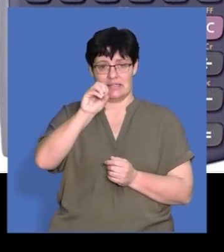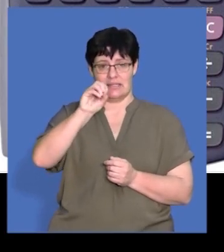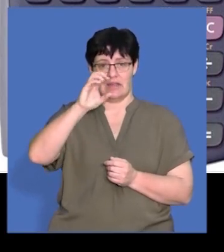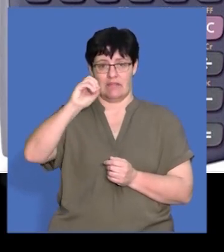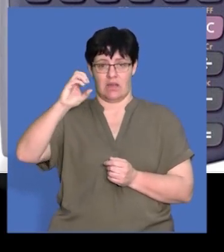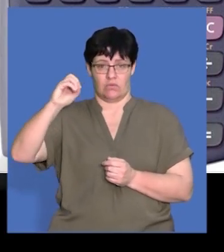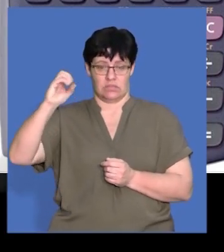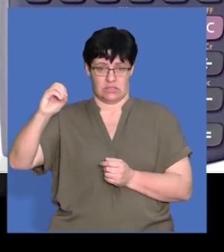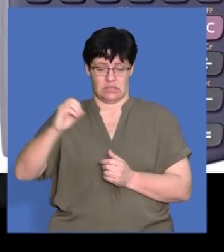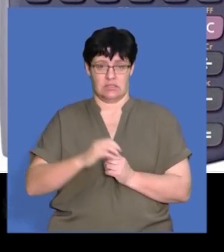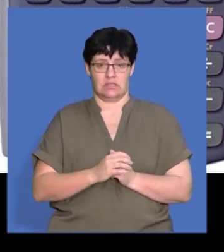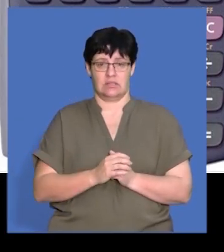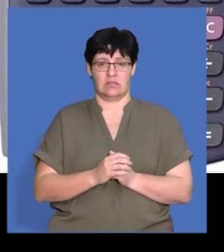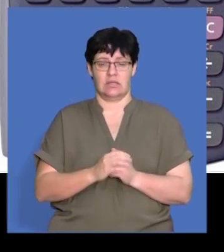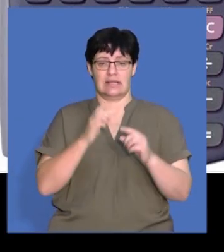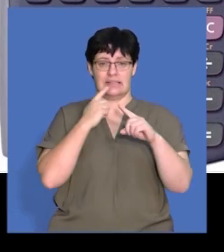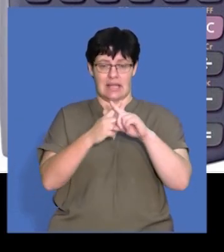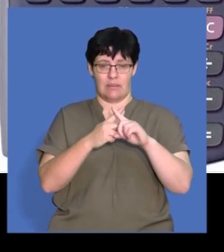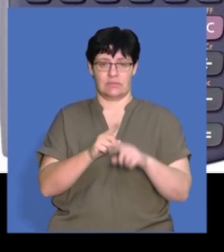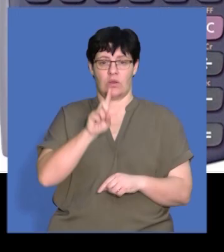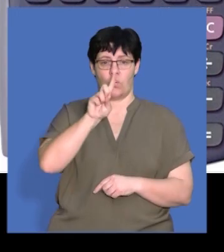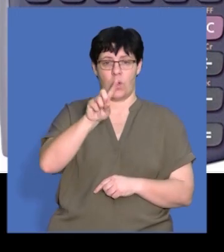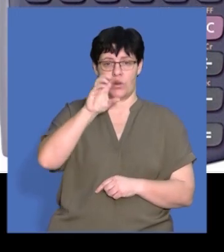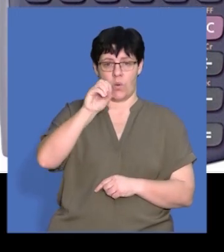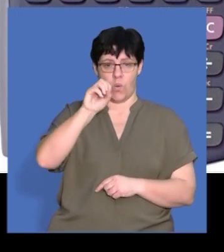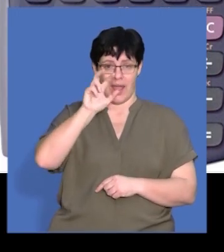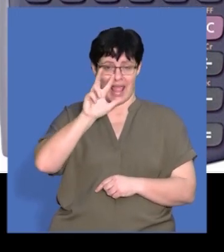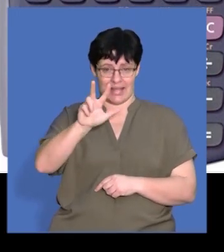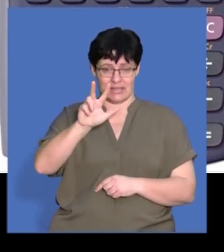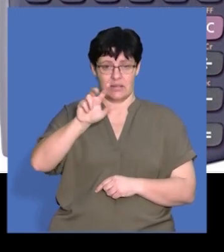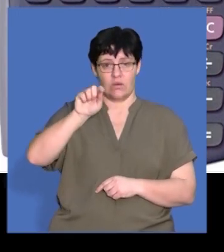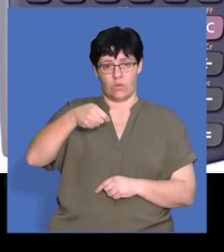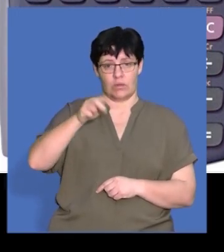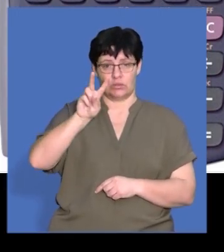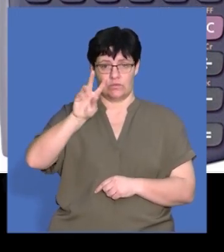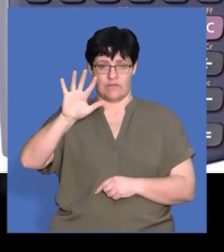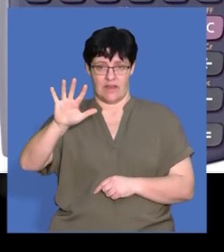280,000 and I'm going to times it by